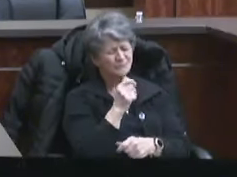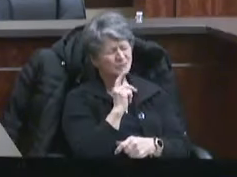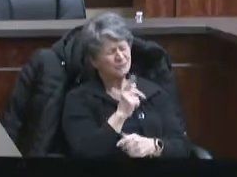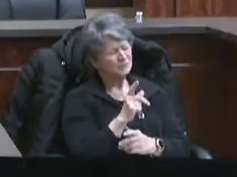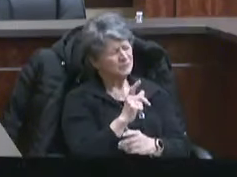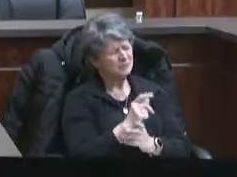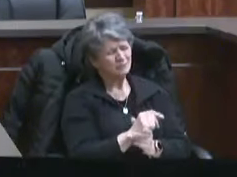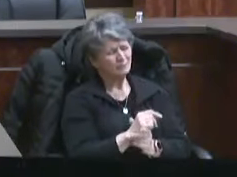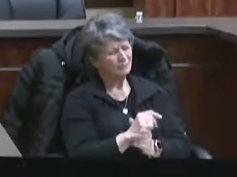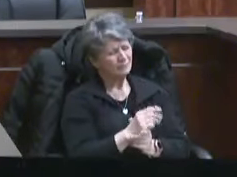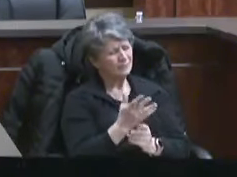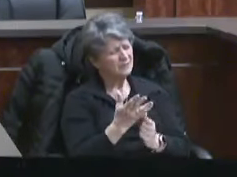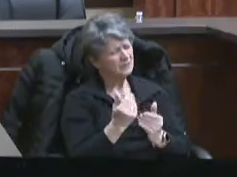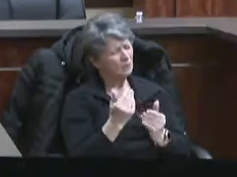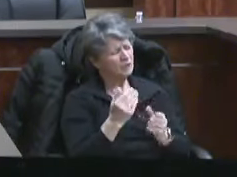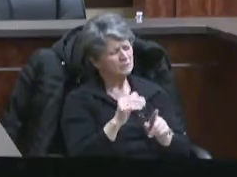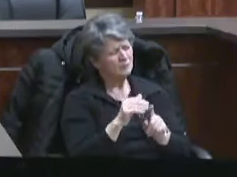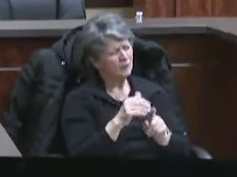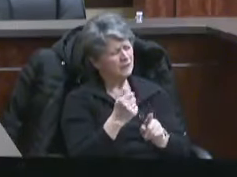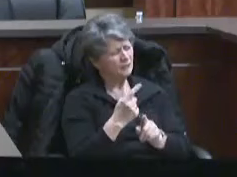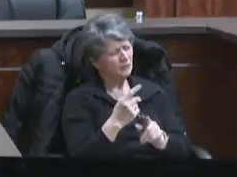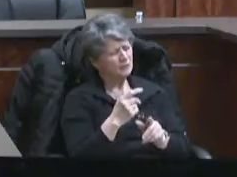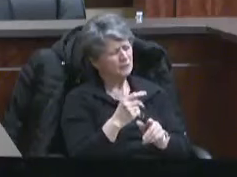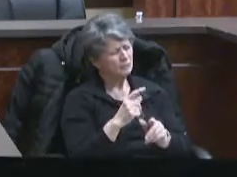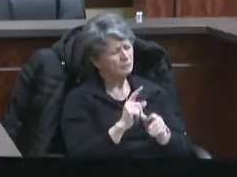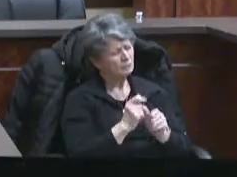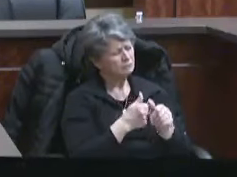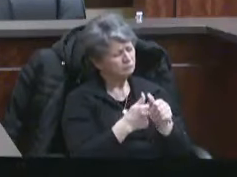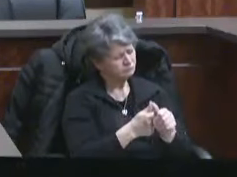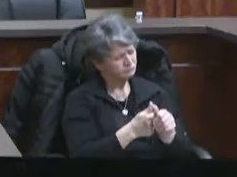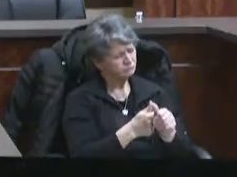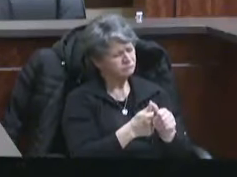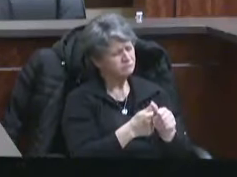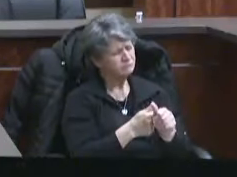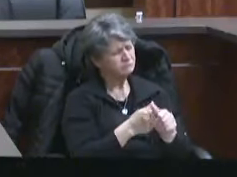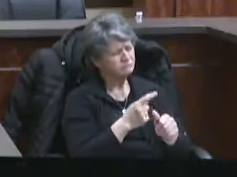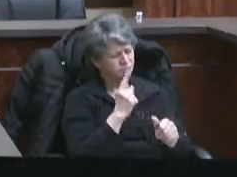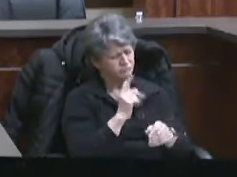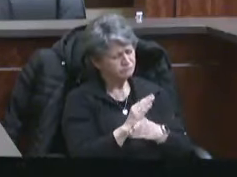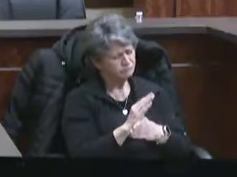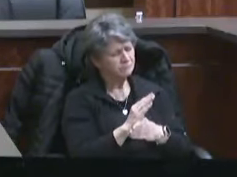everyone to obey the speed.